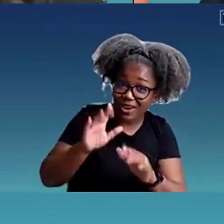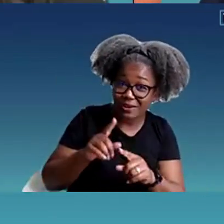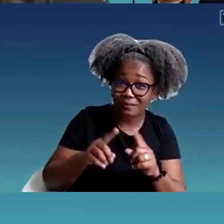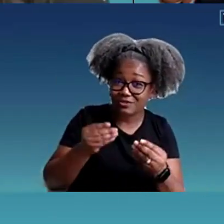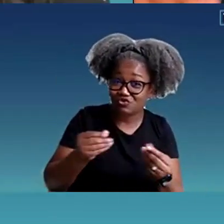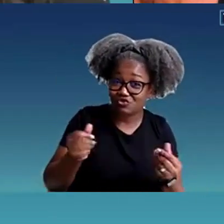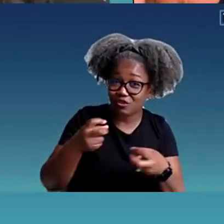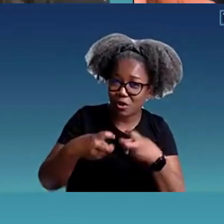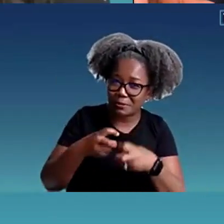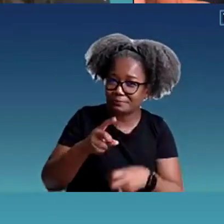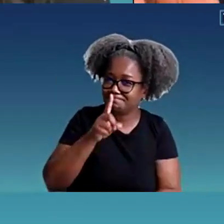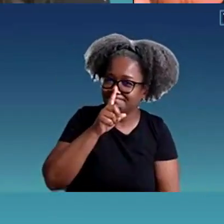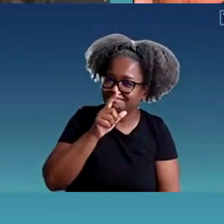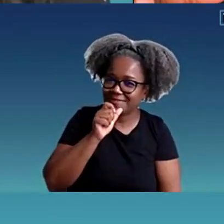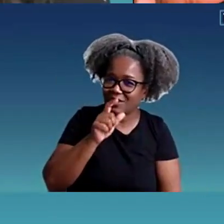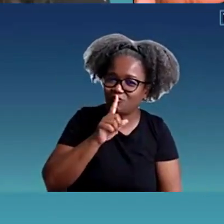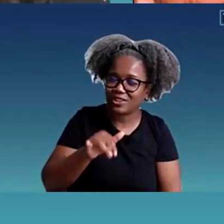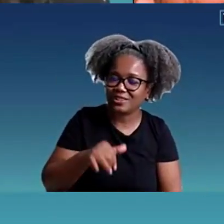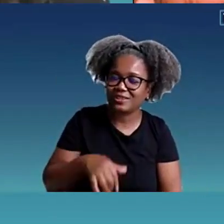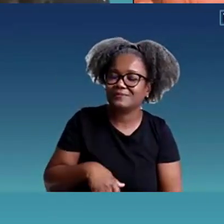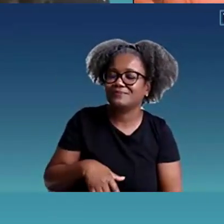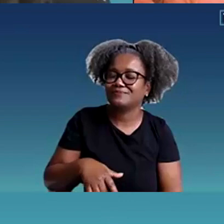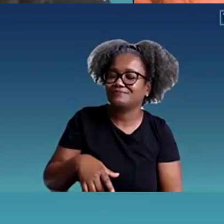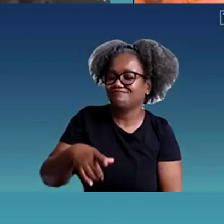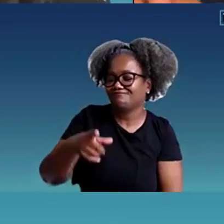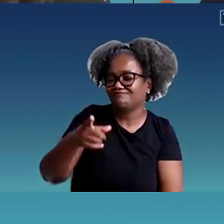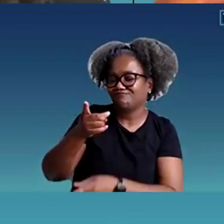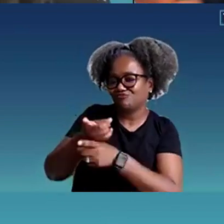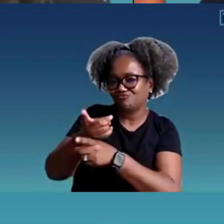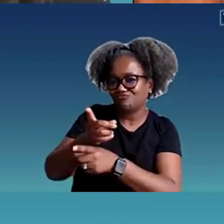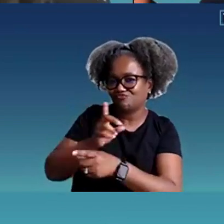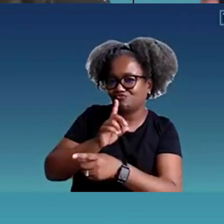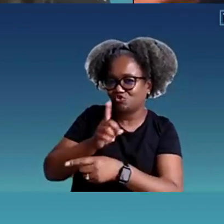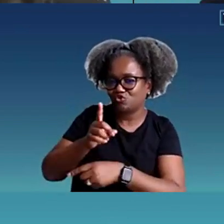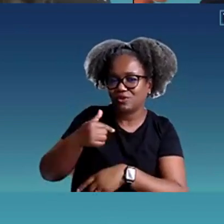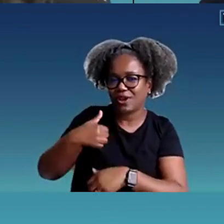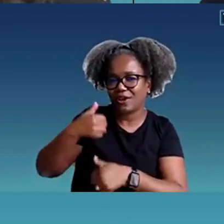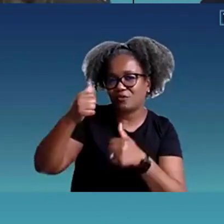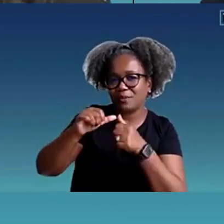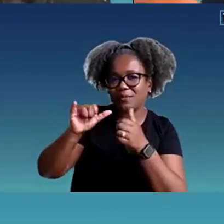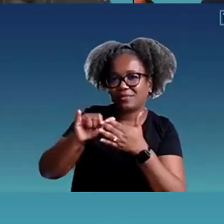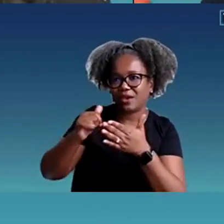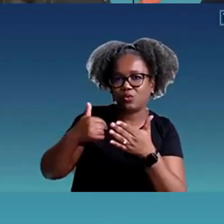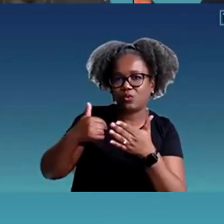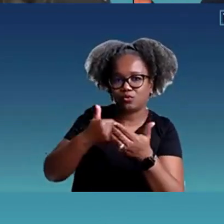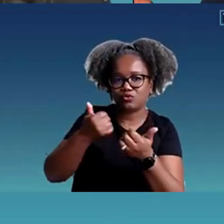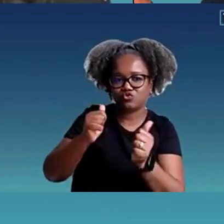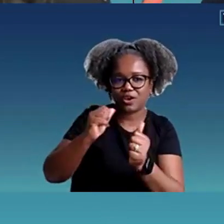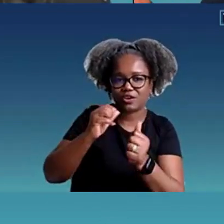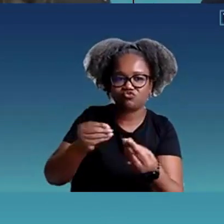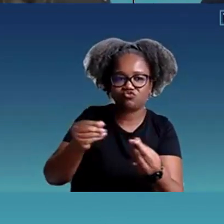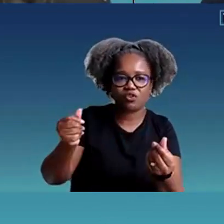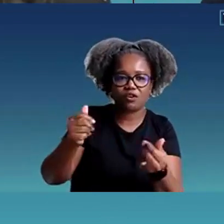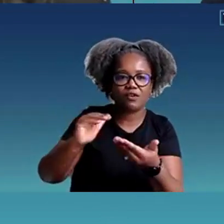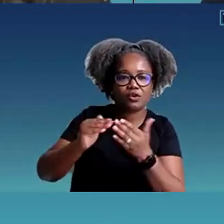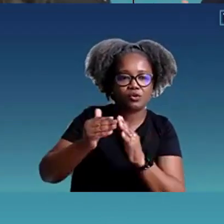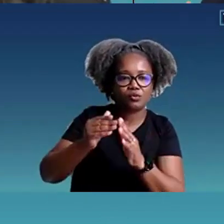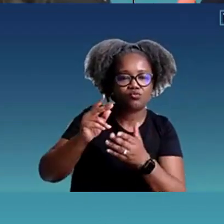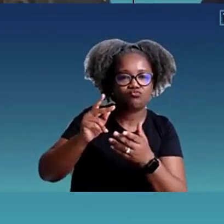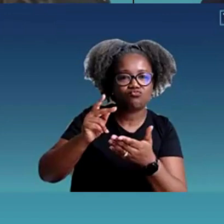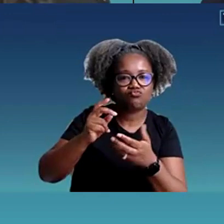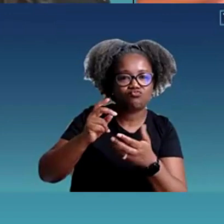community-based conversation, and we were trying to collect data around